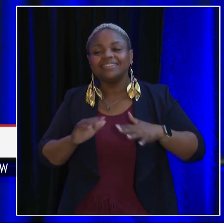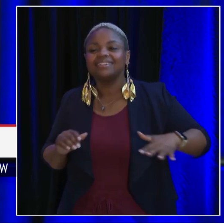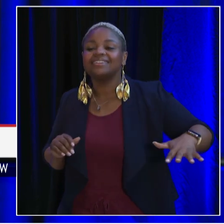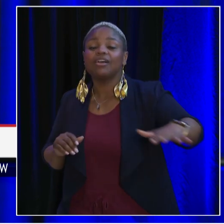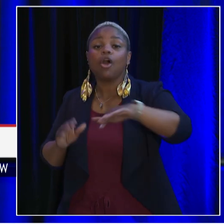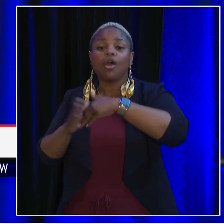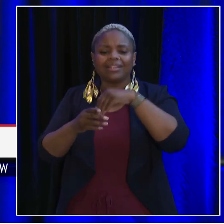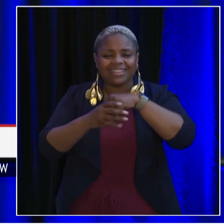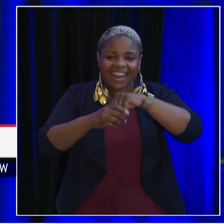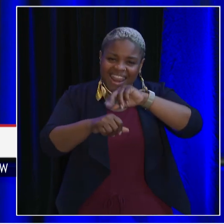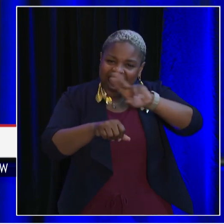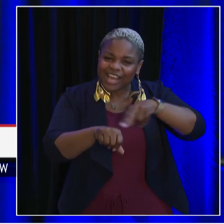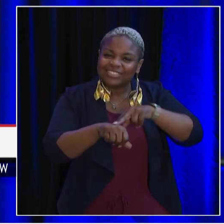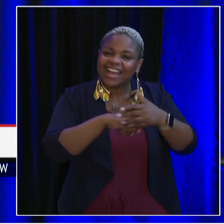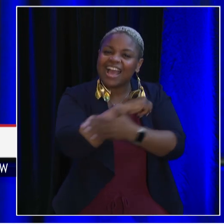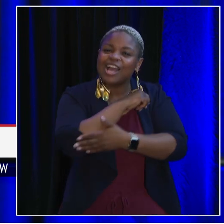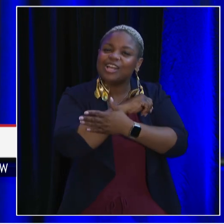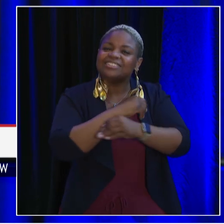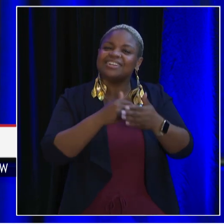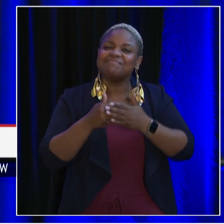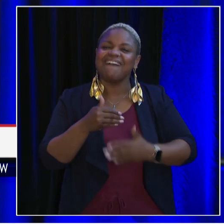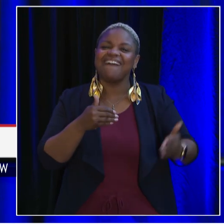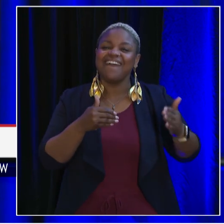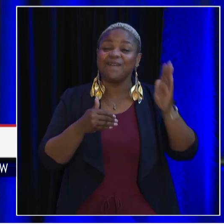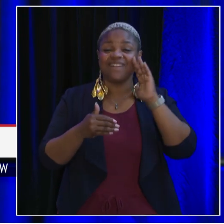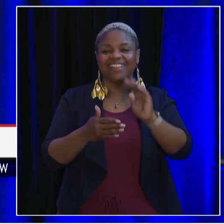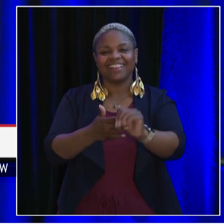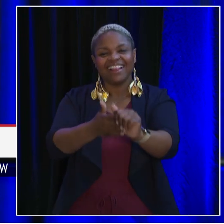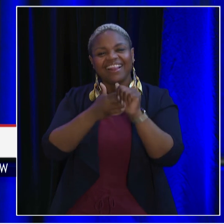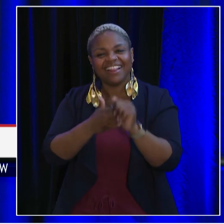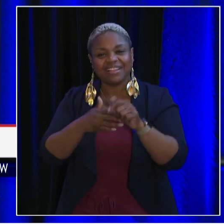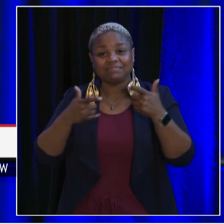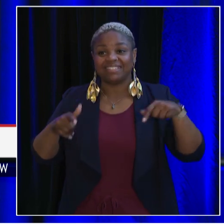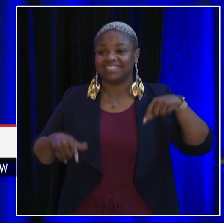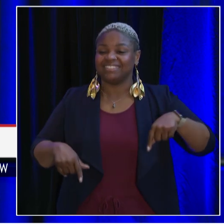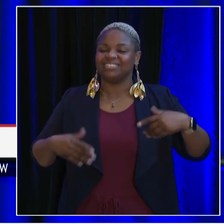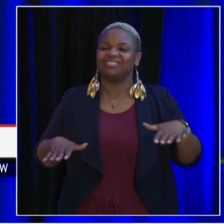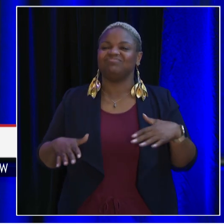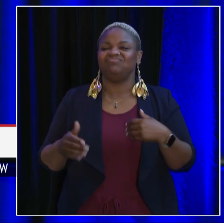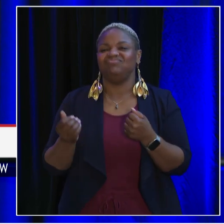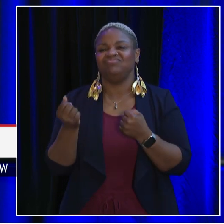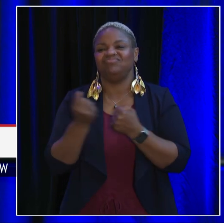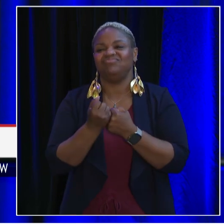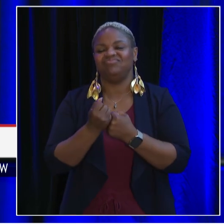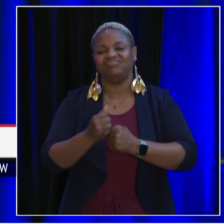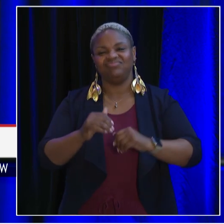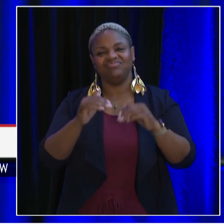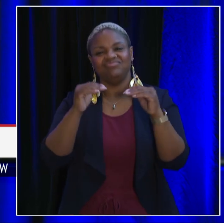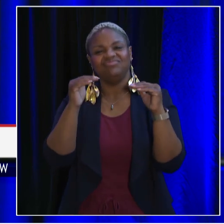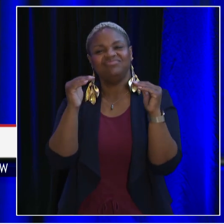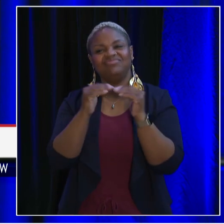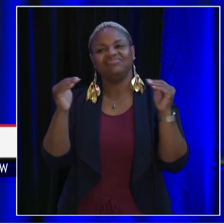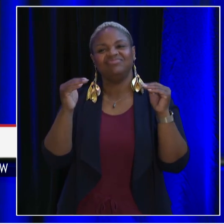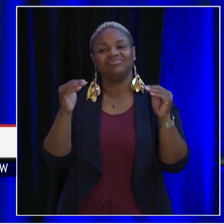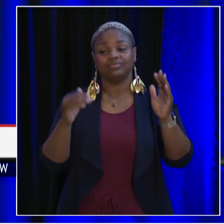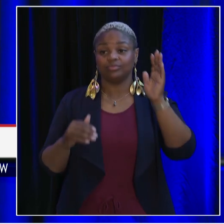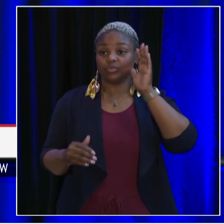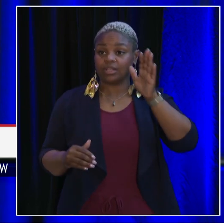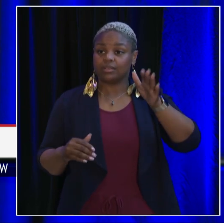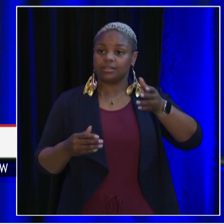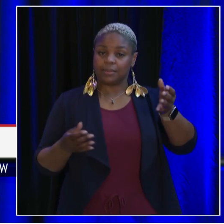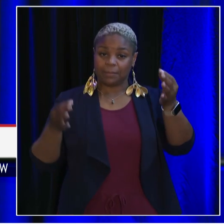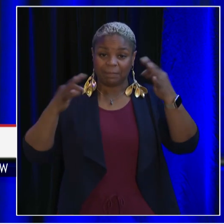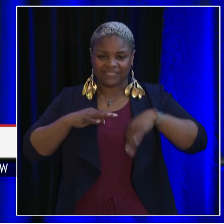and beyond, that they may be led to govern with compassion and justice to benefit the entire human